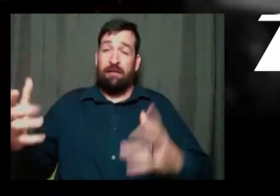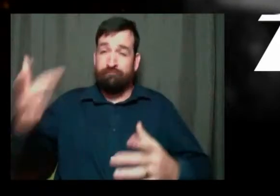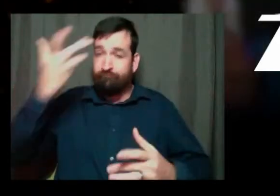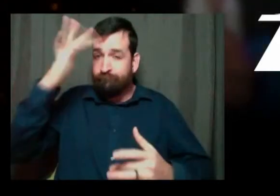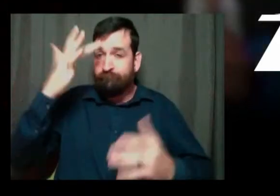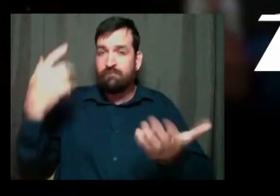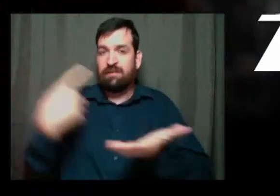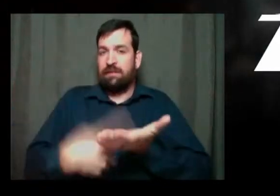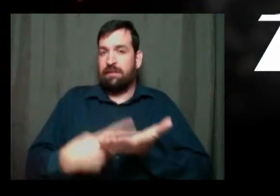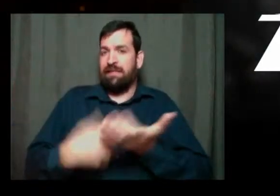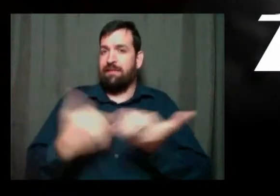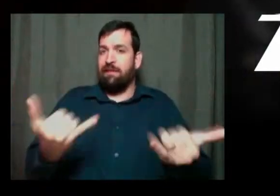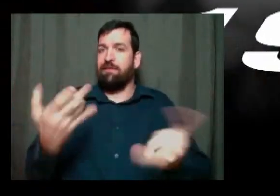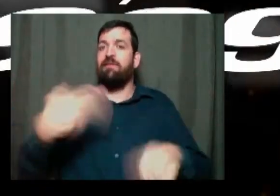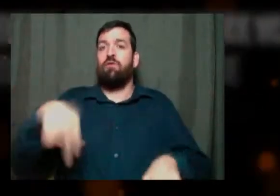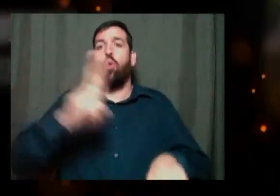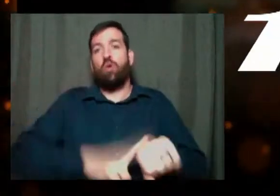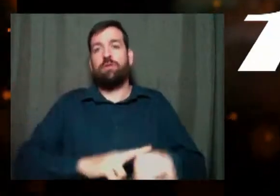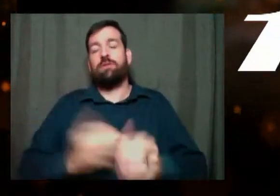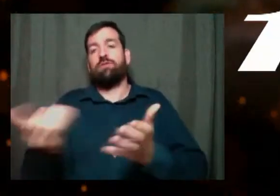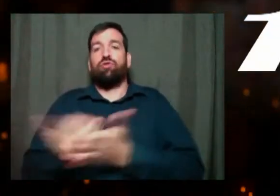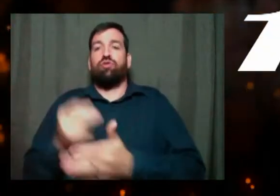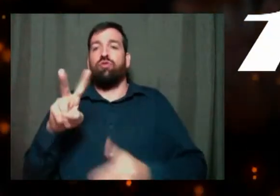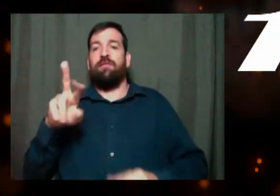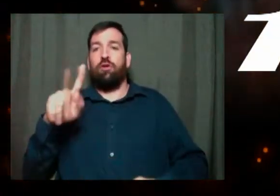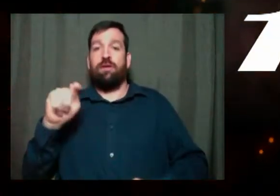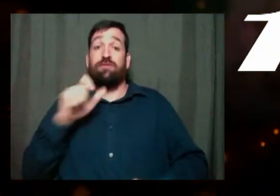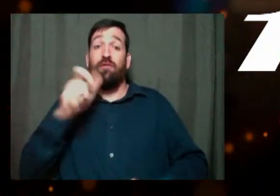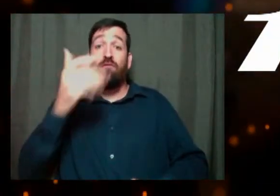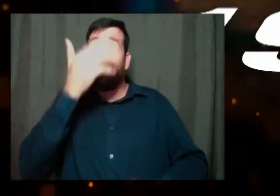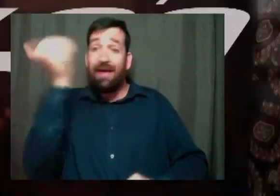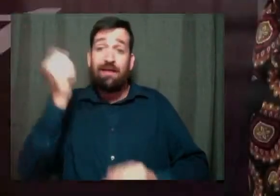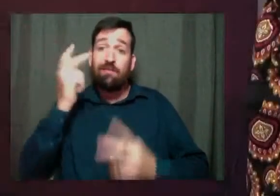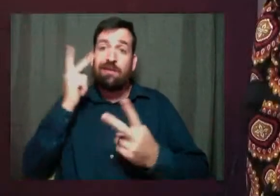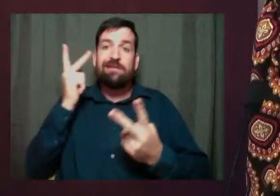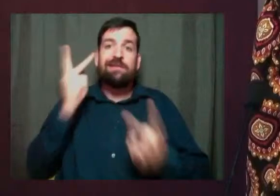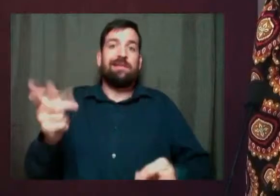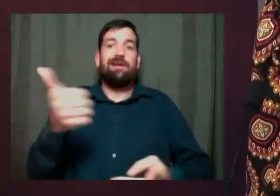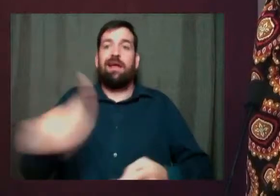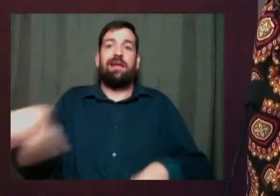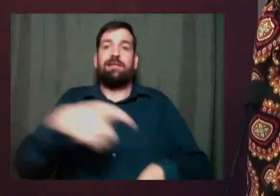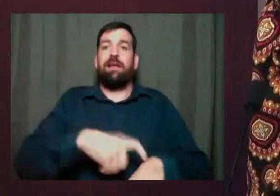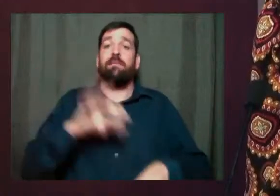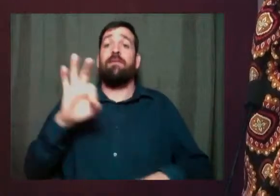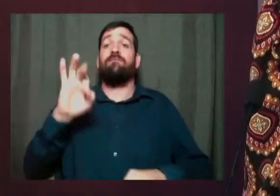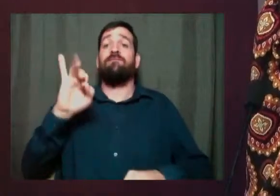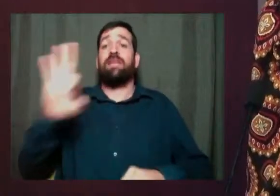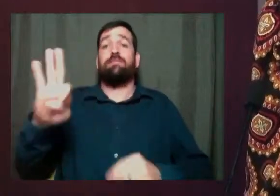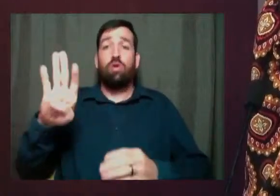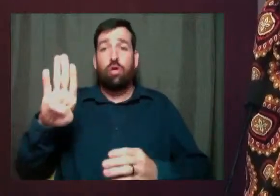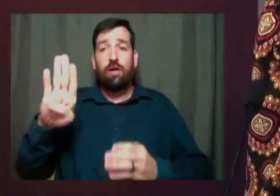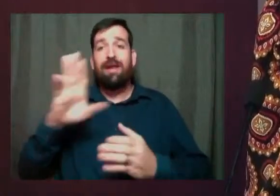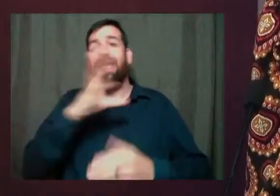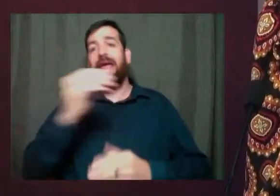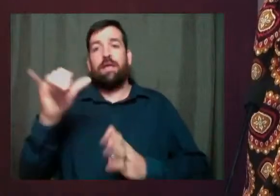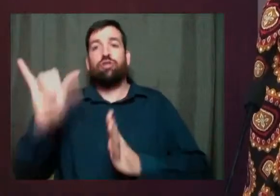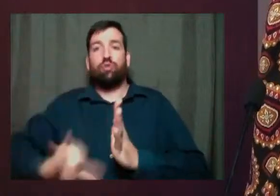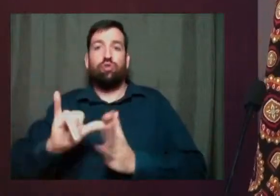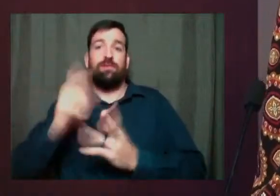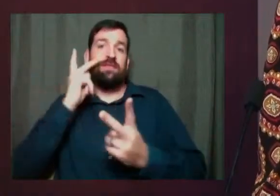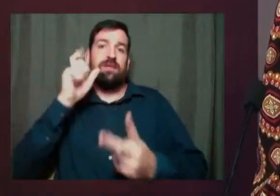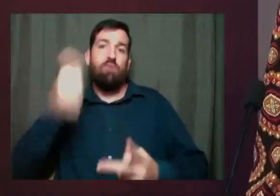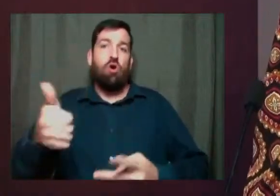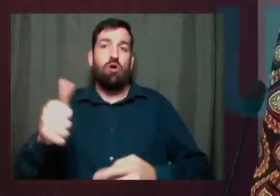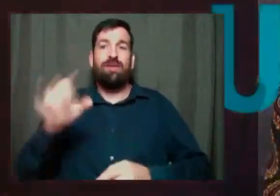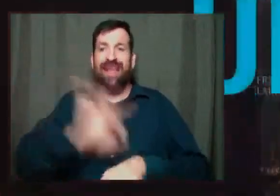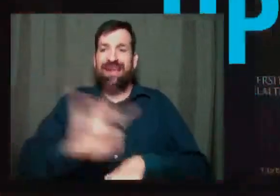and, of course, the new variant with COVID. So don't forget, you can catch our show anytime on our Facebook page and on YouTube. We will see you tomorrow at 8. Have a great Monday.